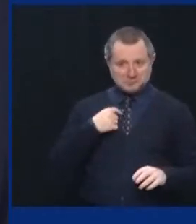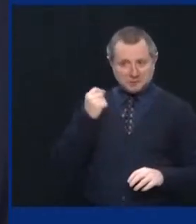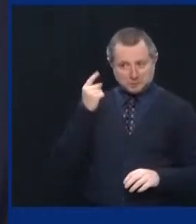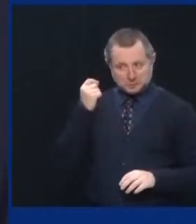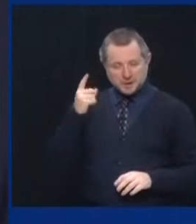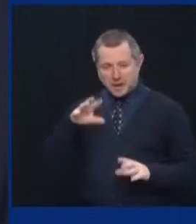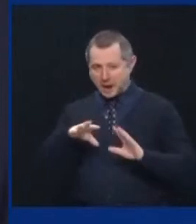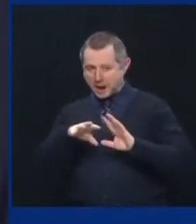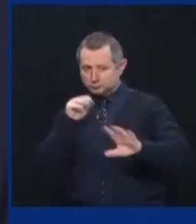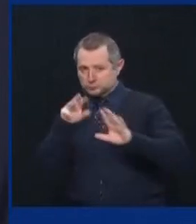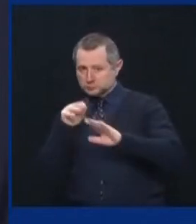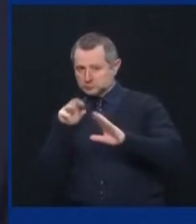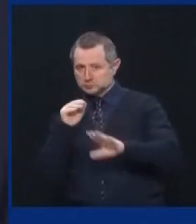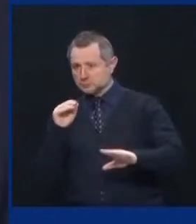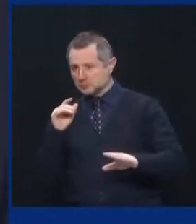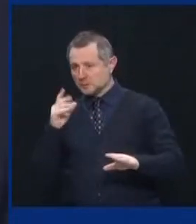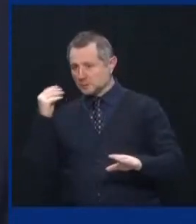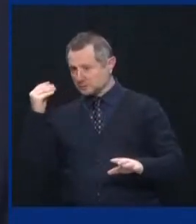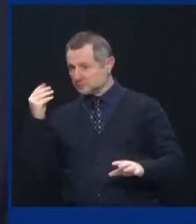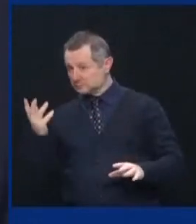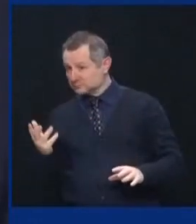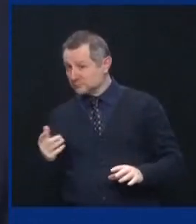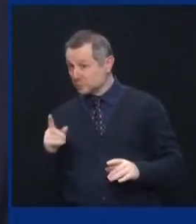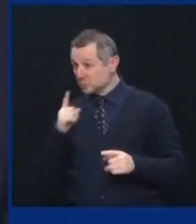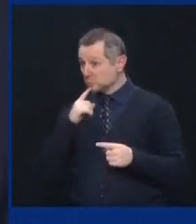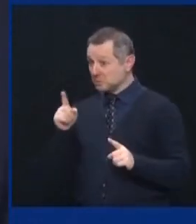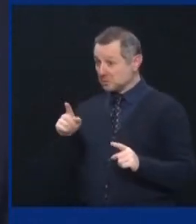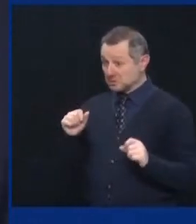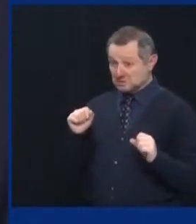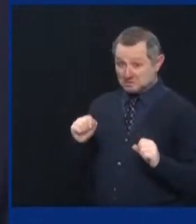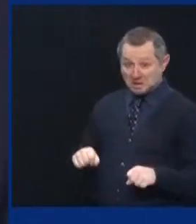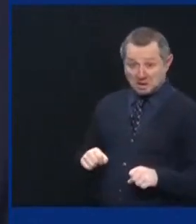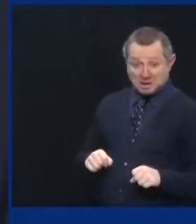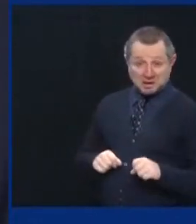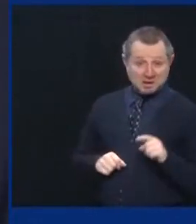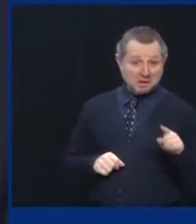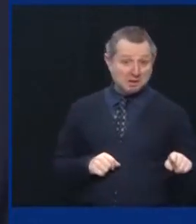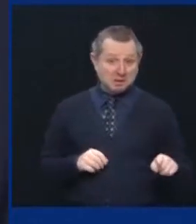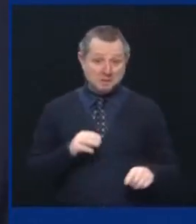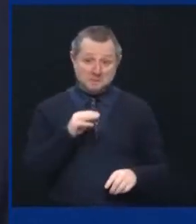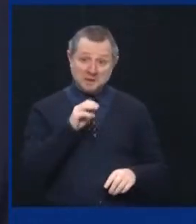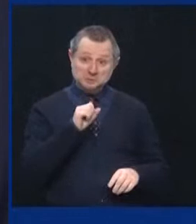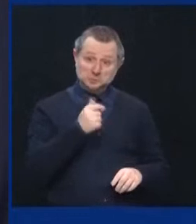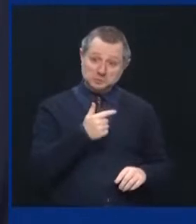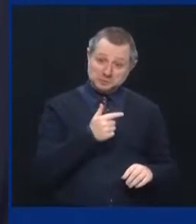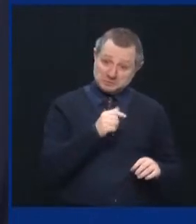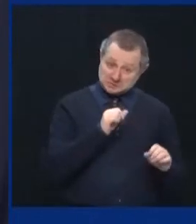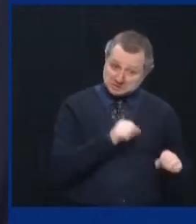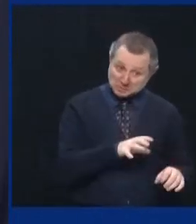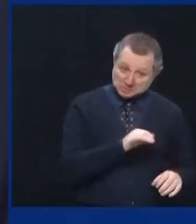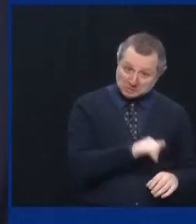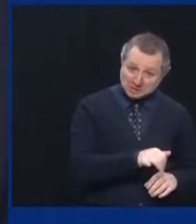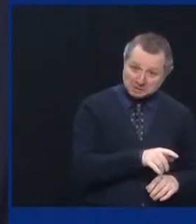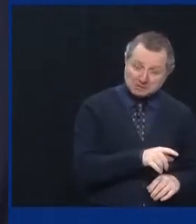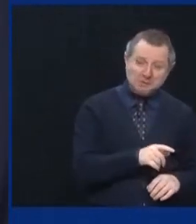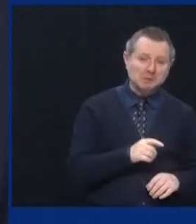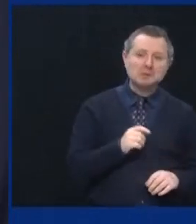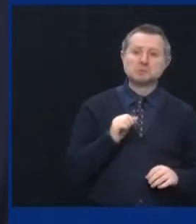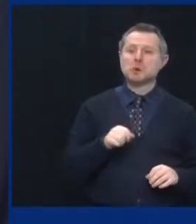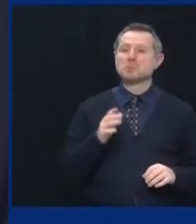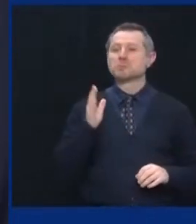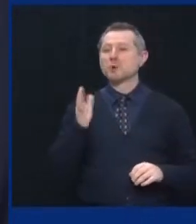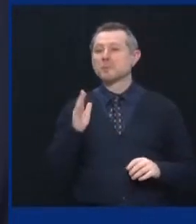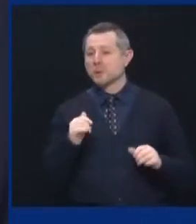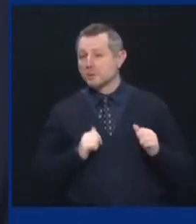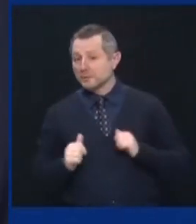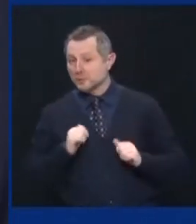controlled. Well, if it works there, can you do Madison Square Garden? Could you do a theater on